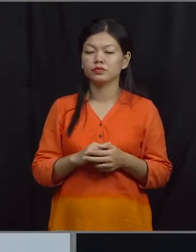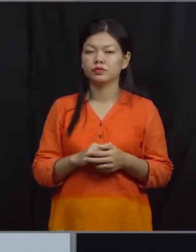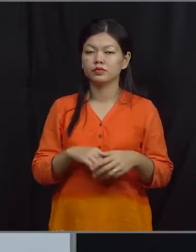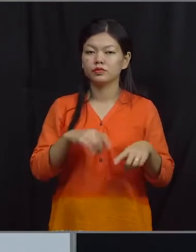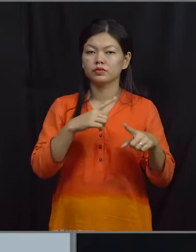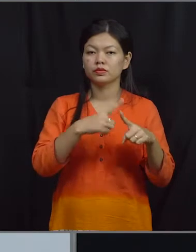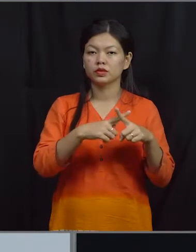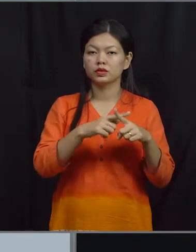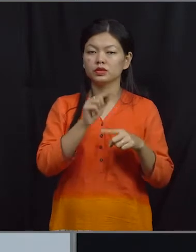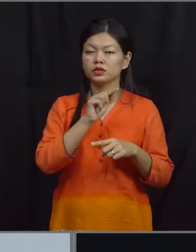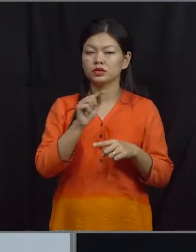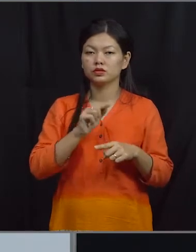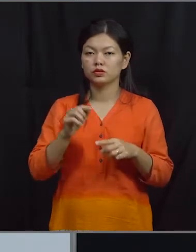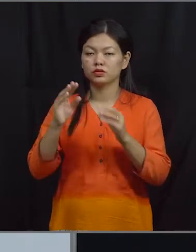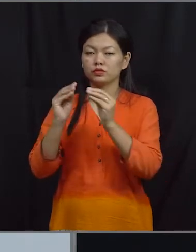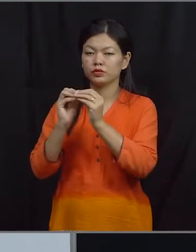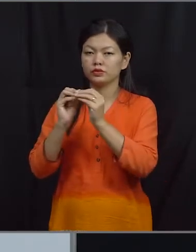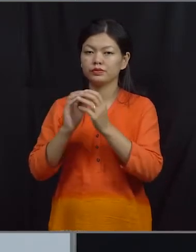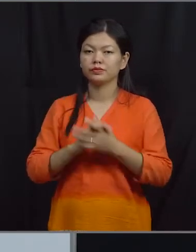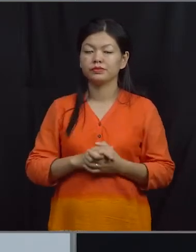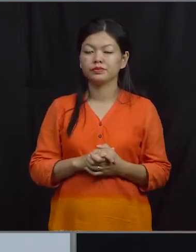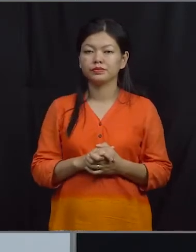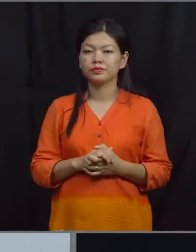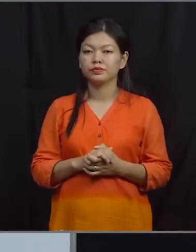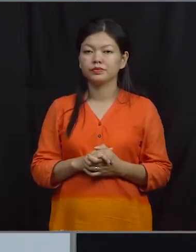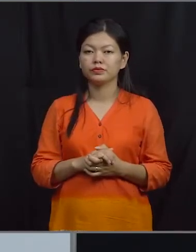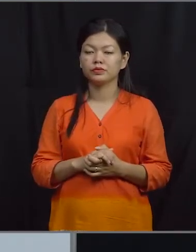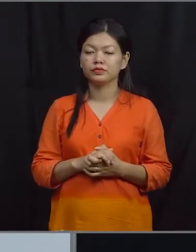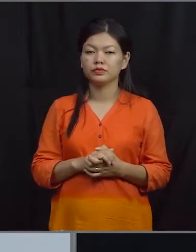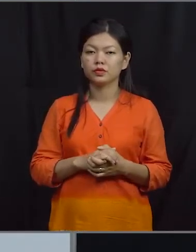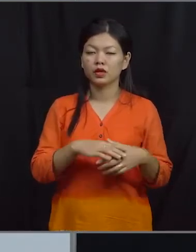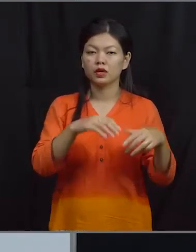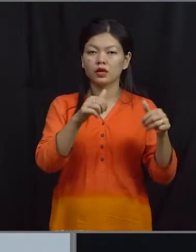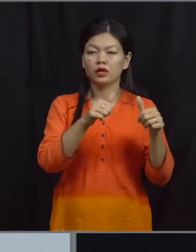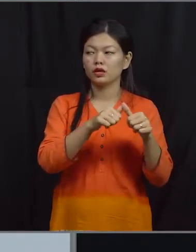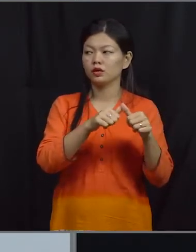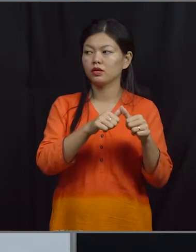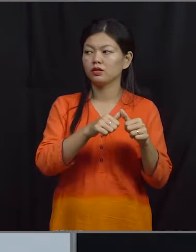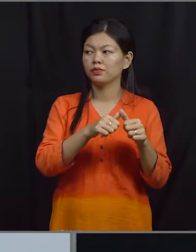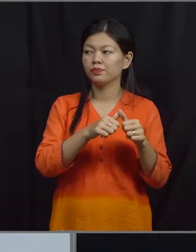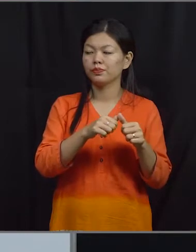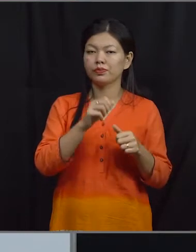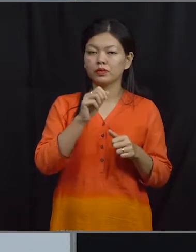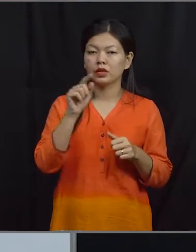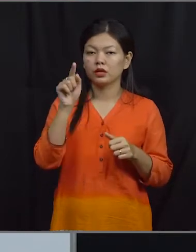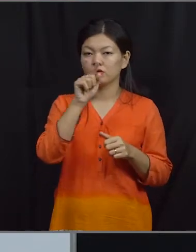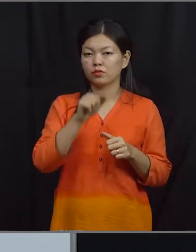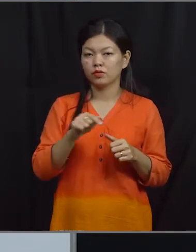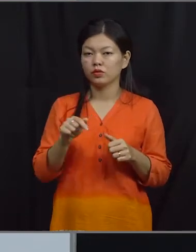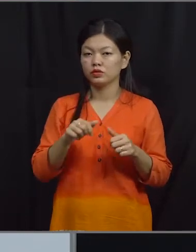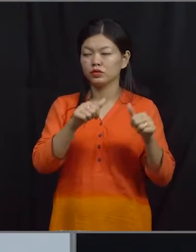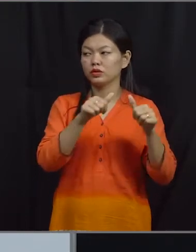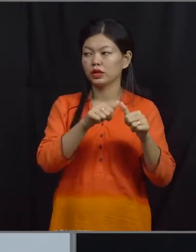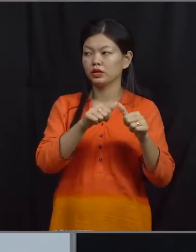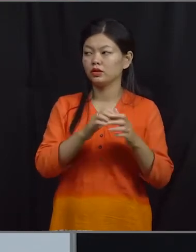Ax equal to b, right? So where A is the coefficient matrix, then what is the coefficient here?